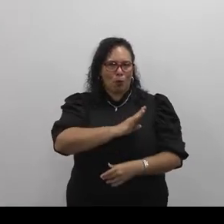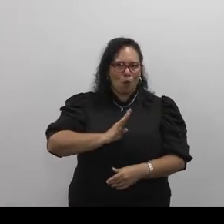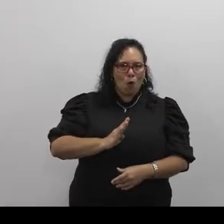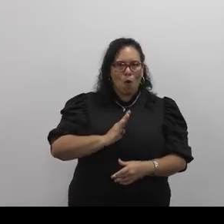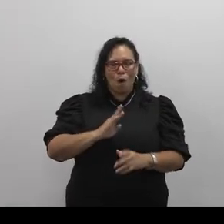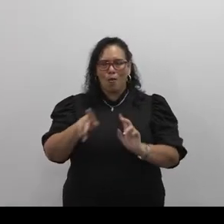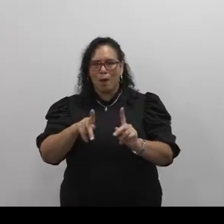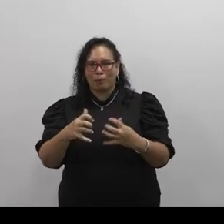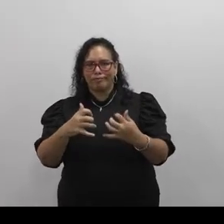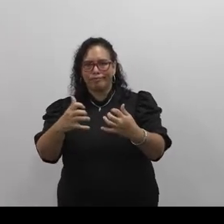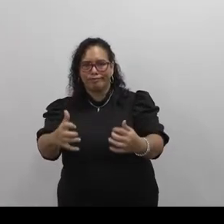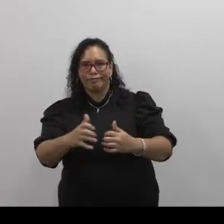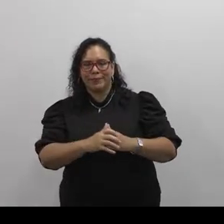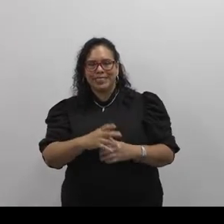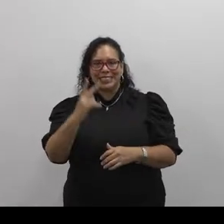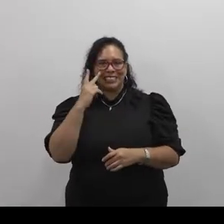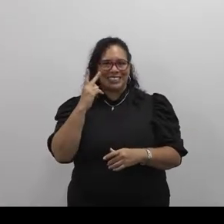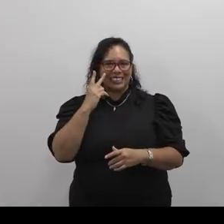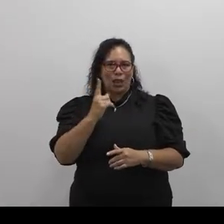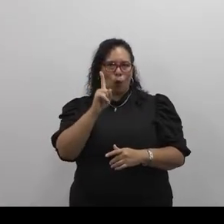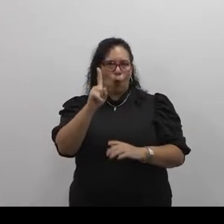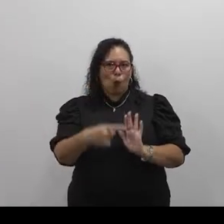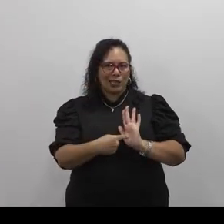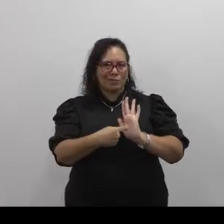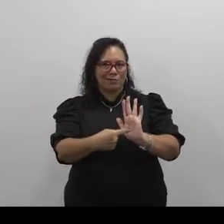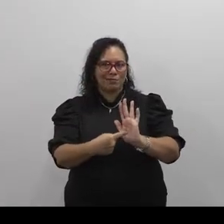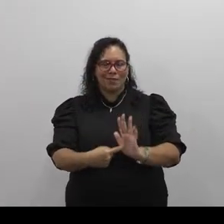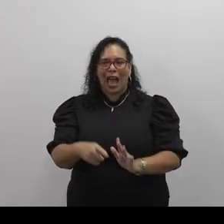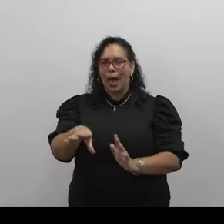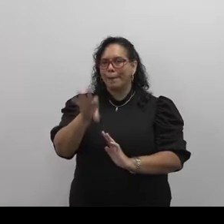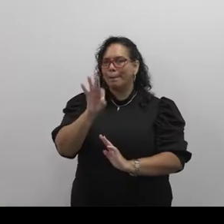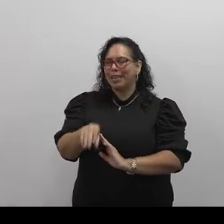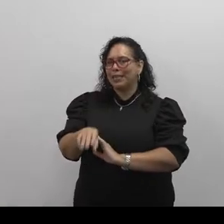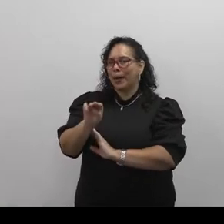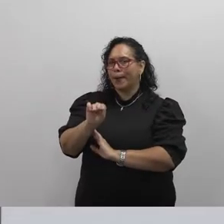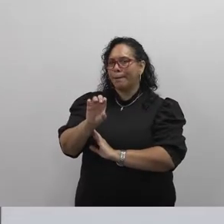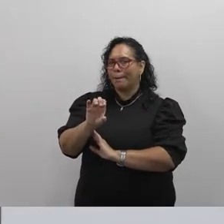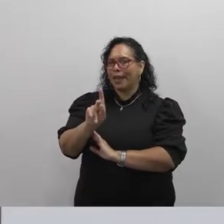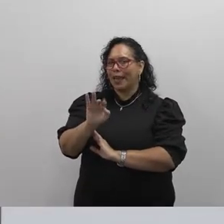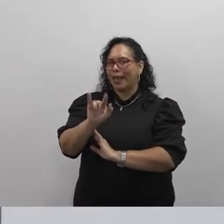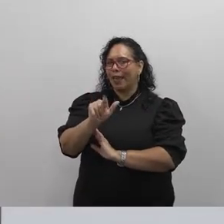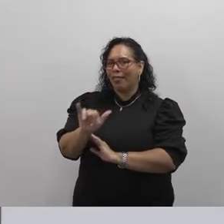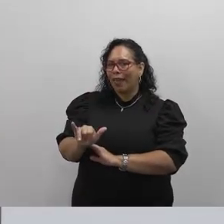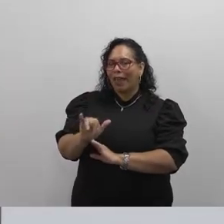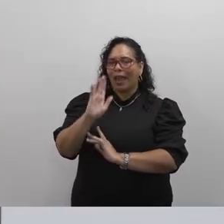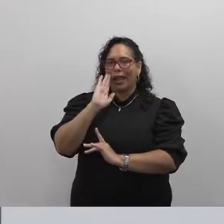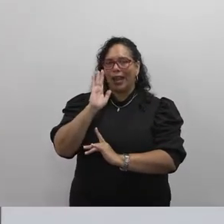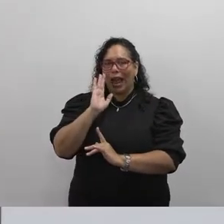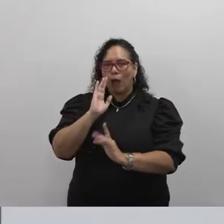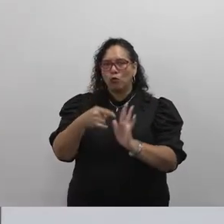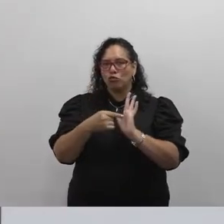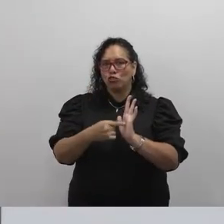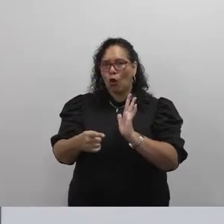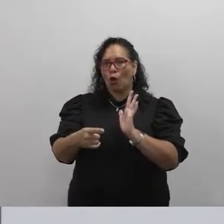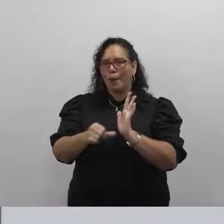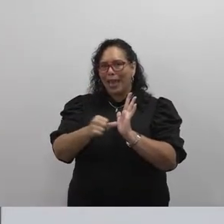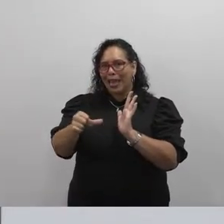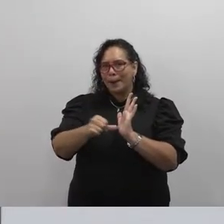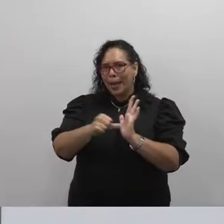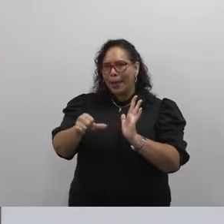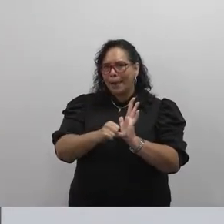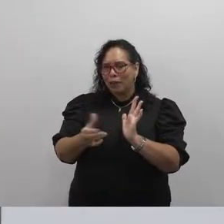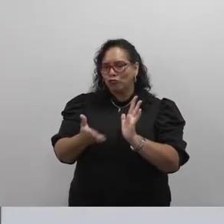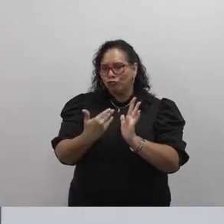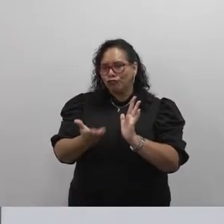sample report for one particular school site. I picked McKinley for this exercise, and we'll just walk page by page through some of those highlights, and then you'll be able to